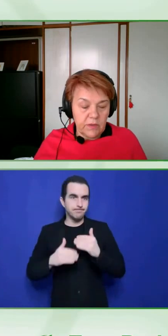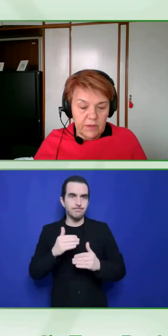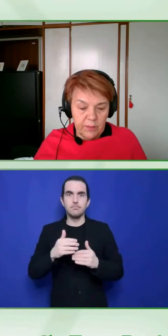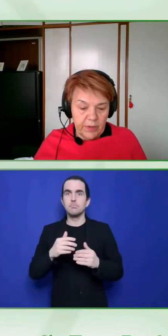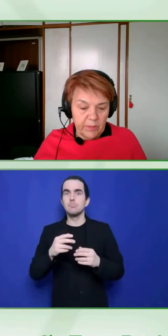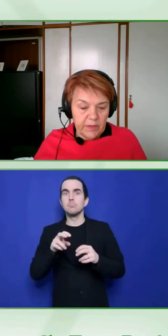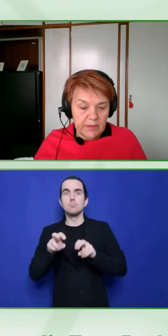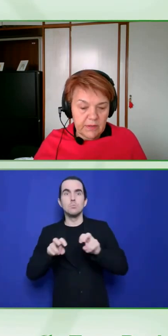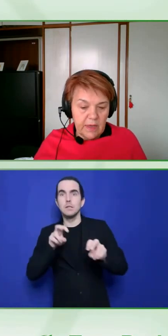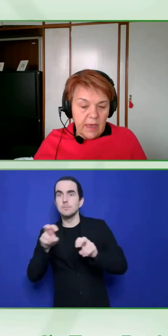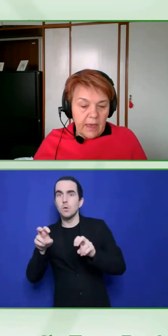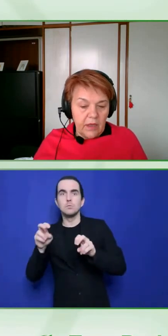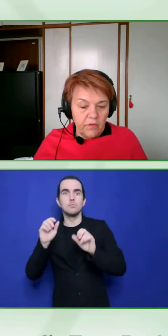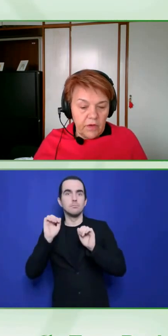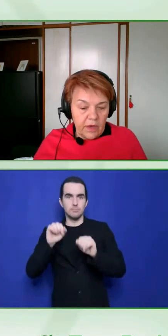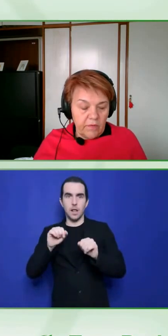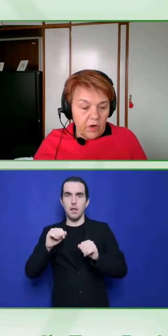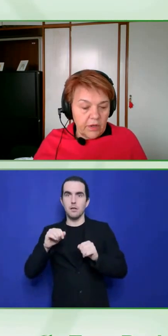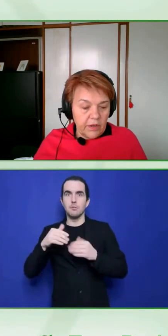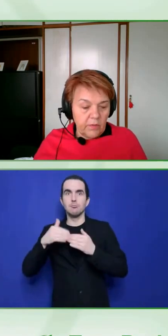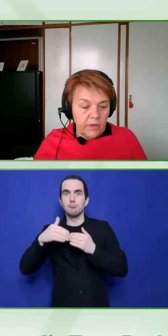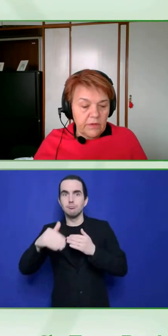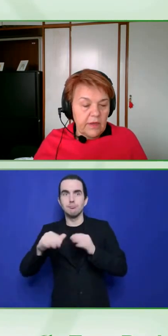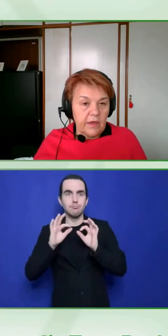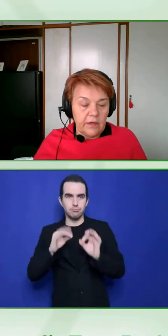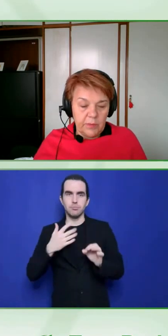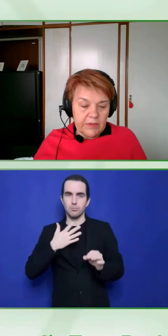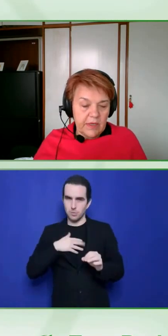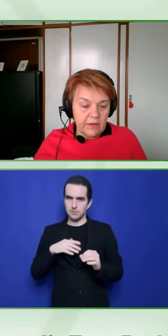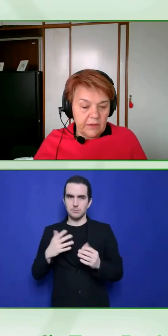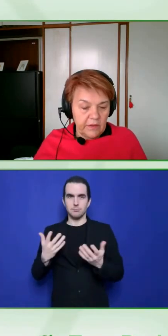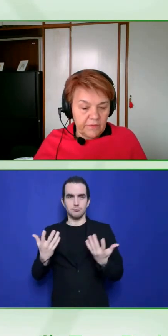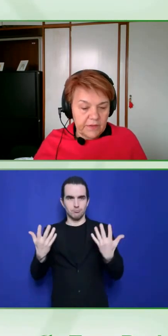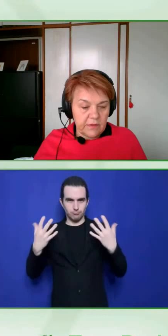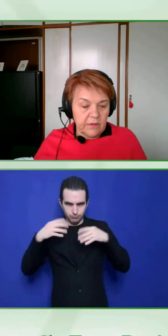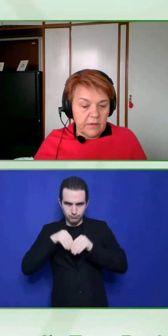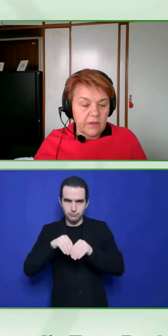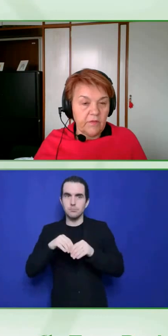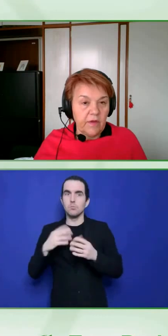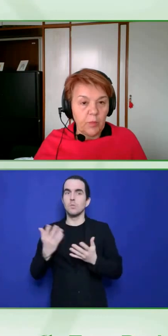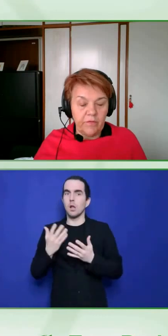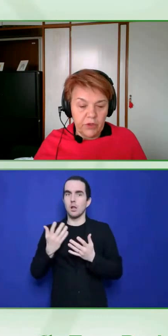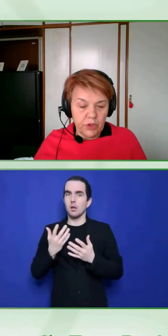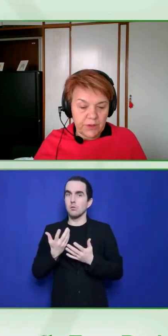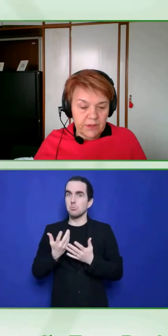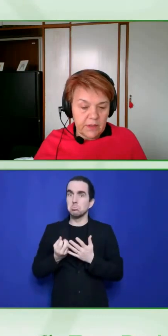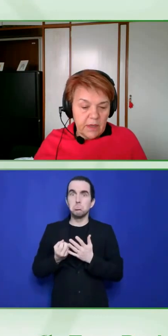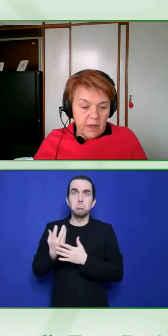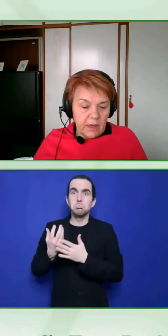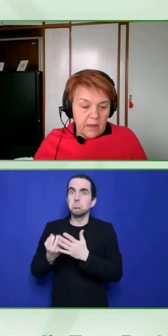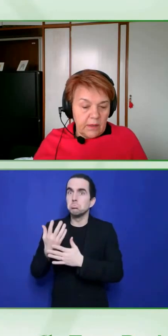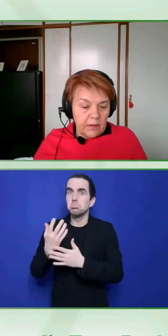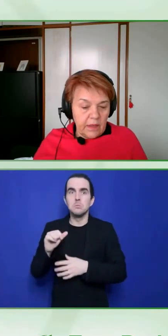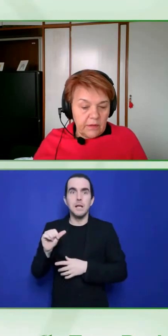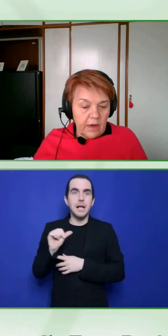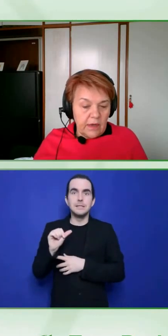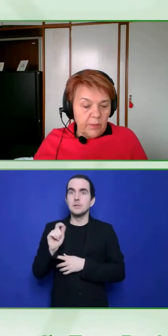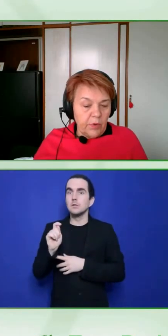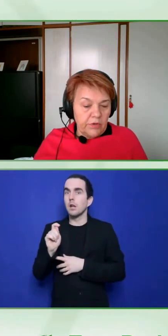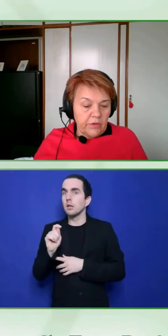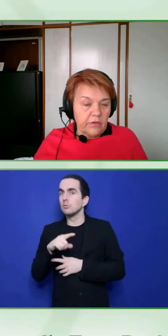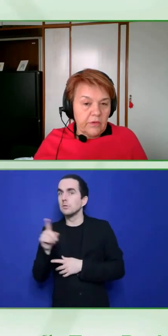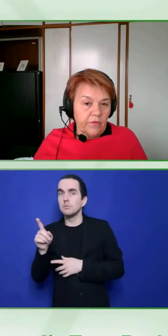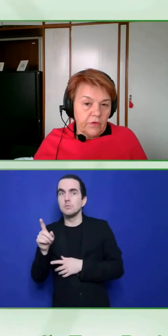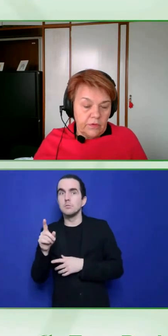with sensory impairments, and we are working with their representatives developing features that